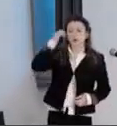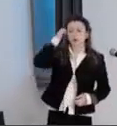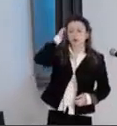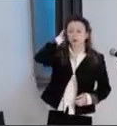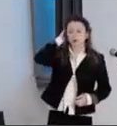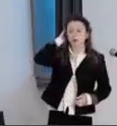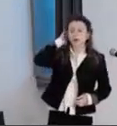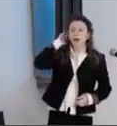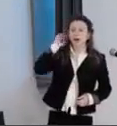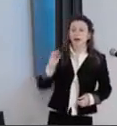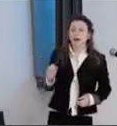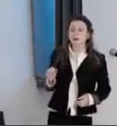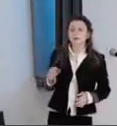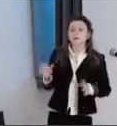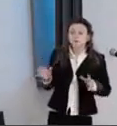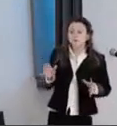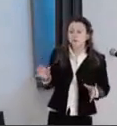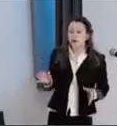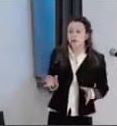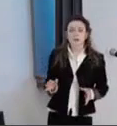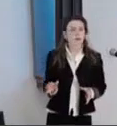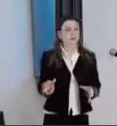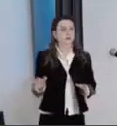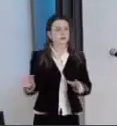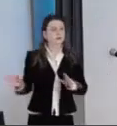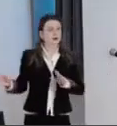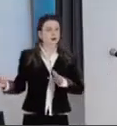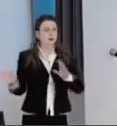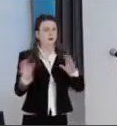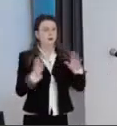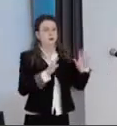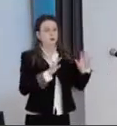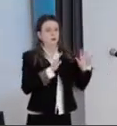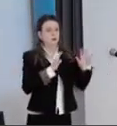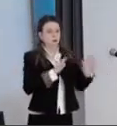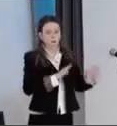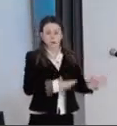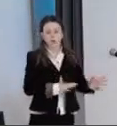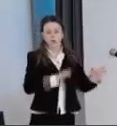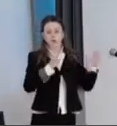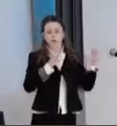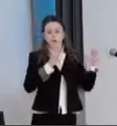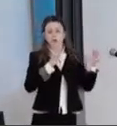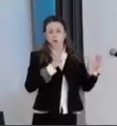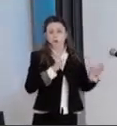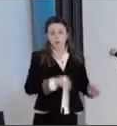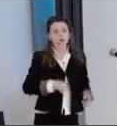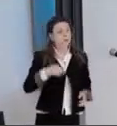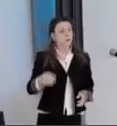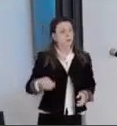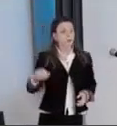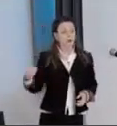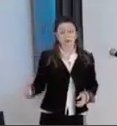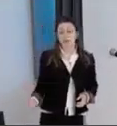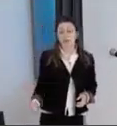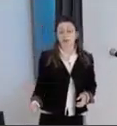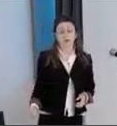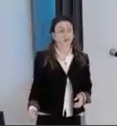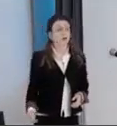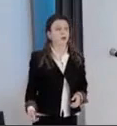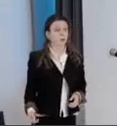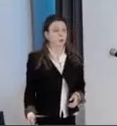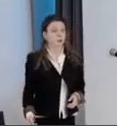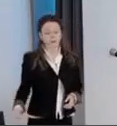aesthetically appreciating nature. And my understanding is that answers to the question as to what it means to